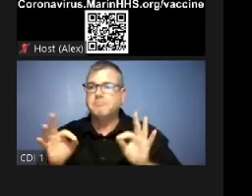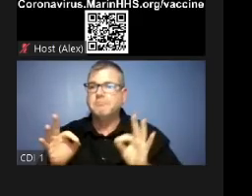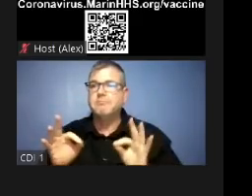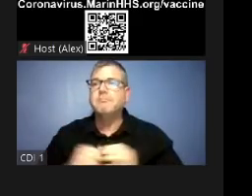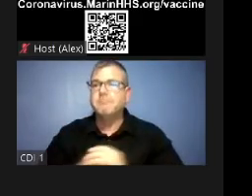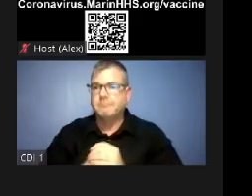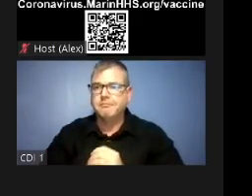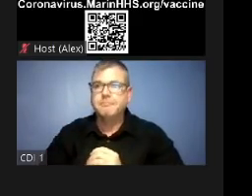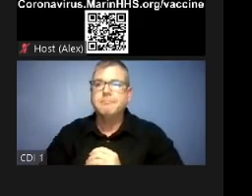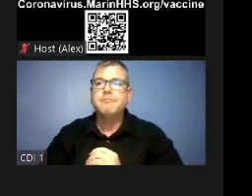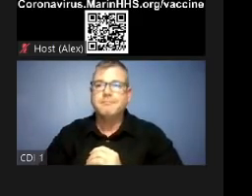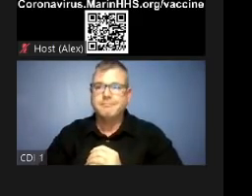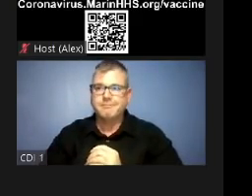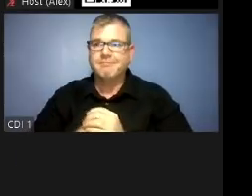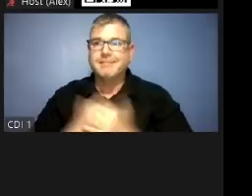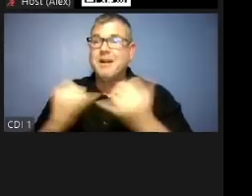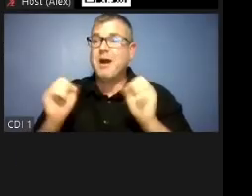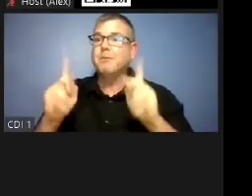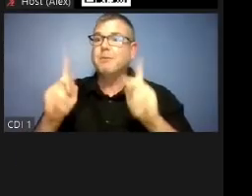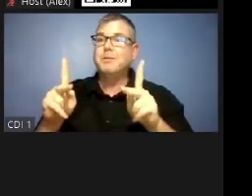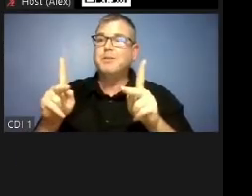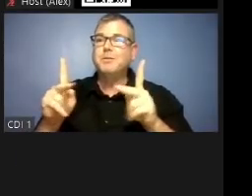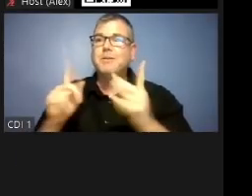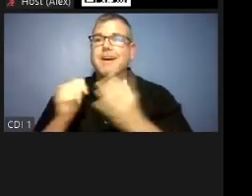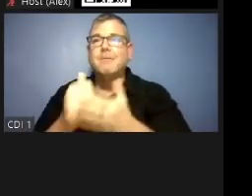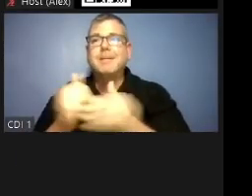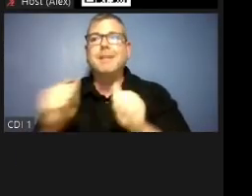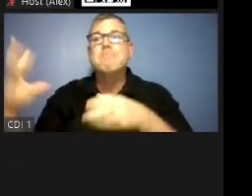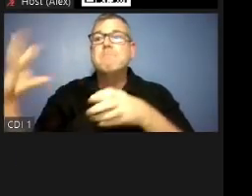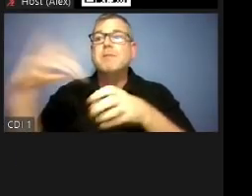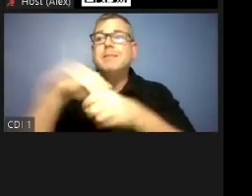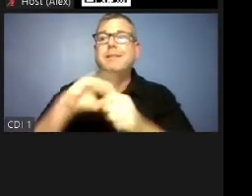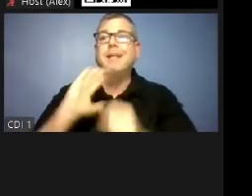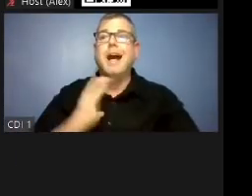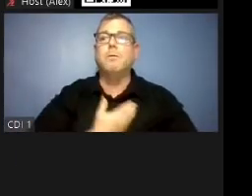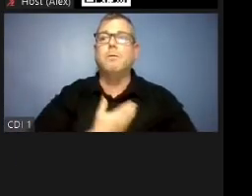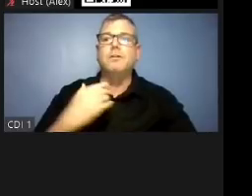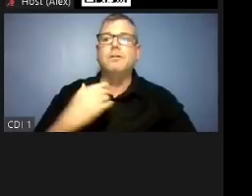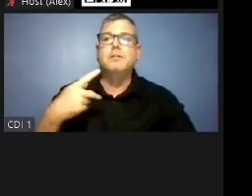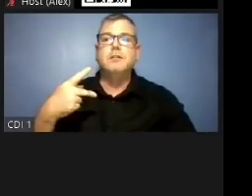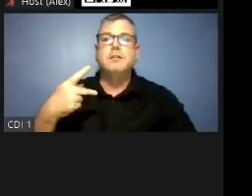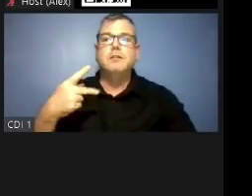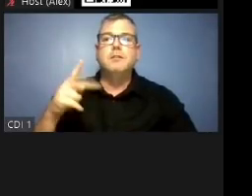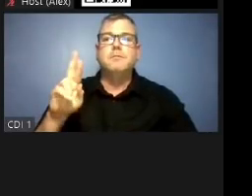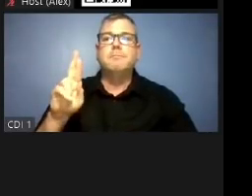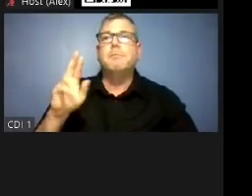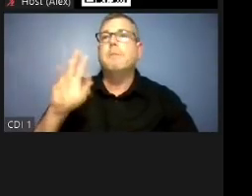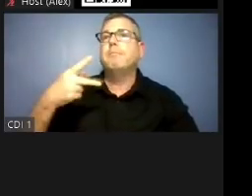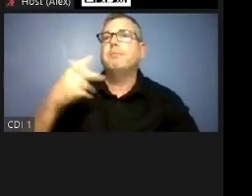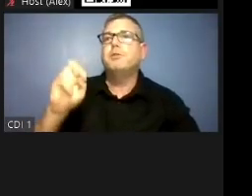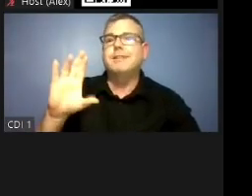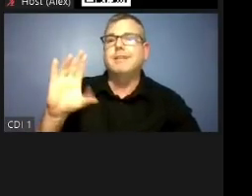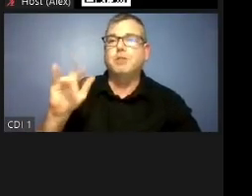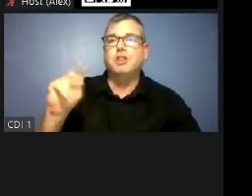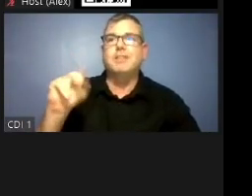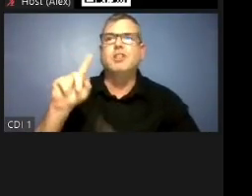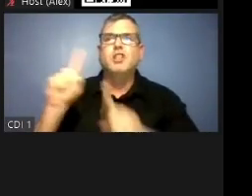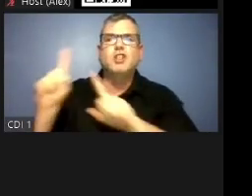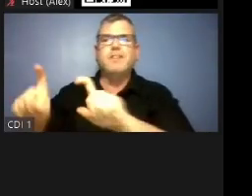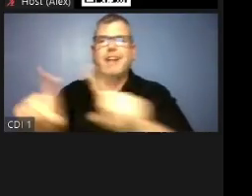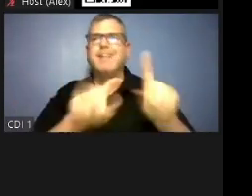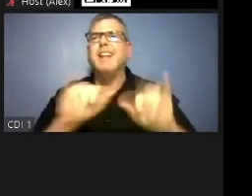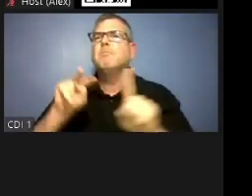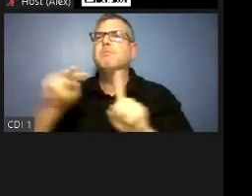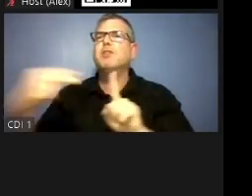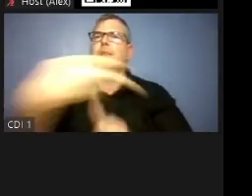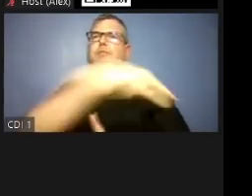is to participate in our perception survey. We're conducting a survey about the perceptions of the vaccine